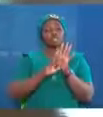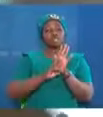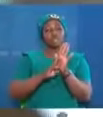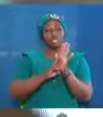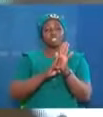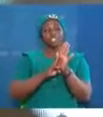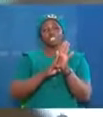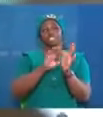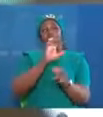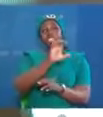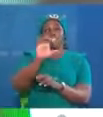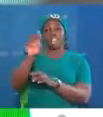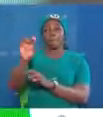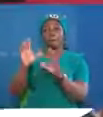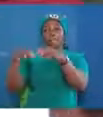From South Rift,